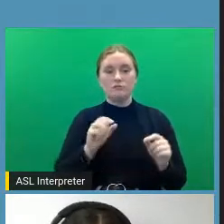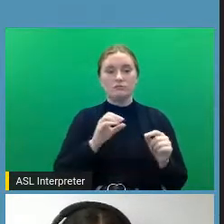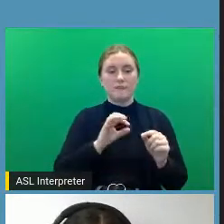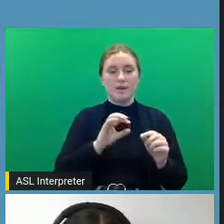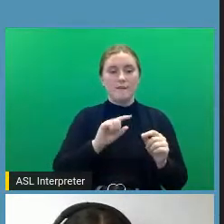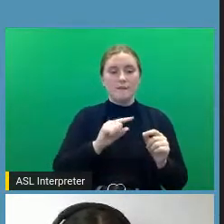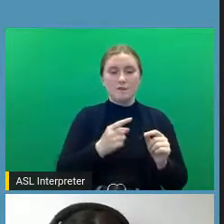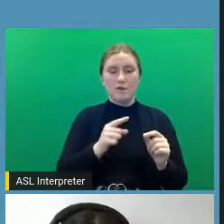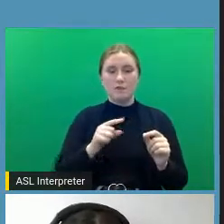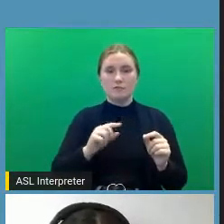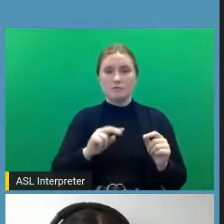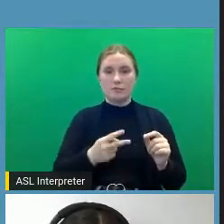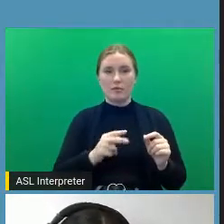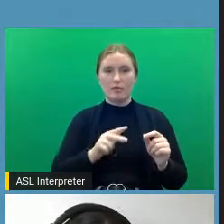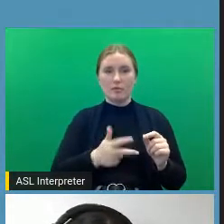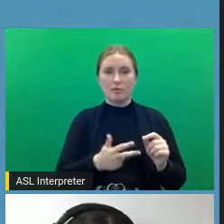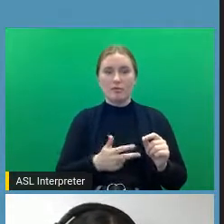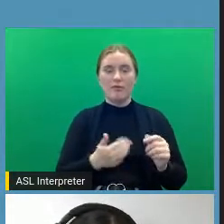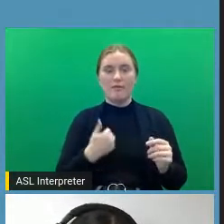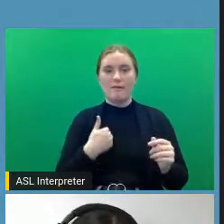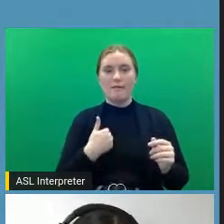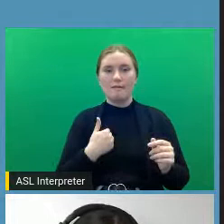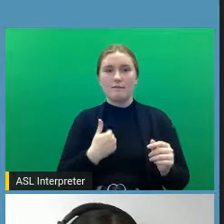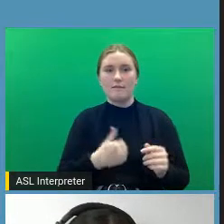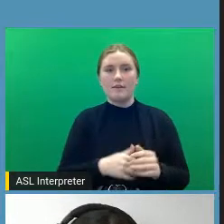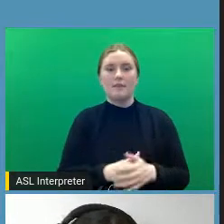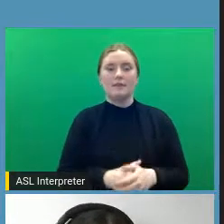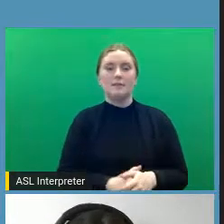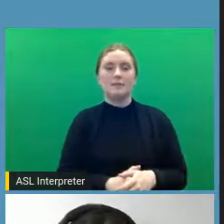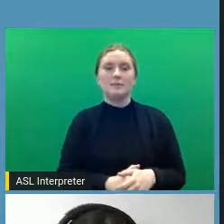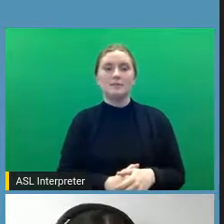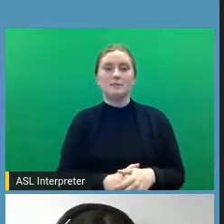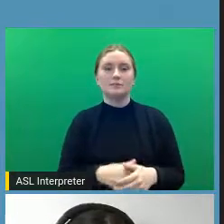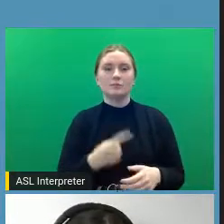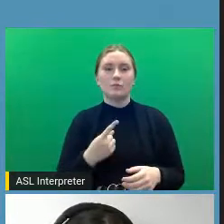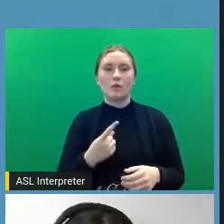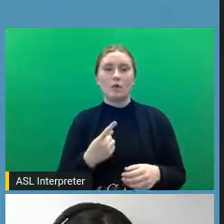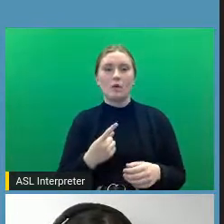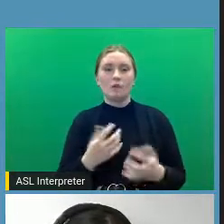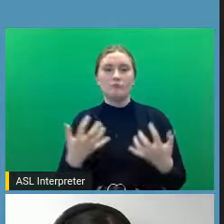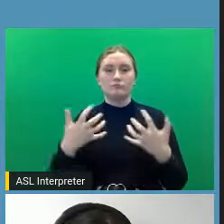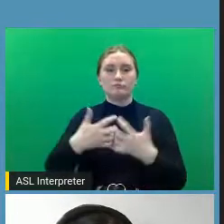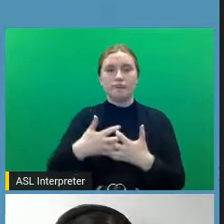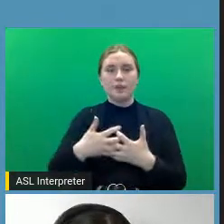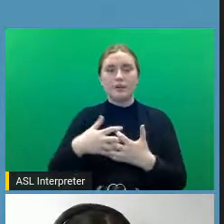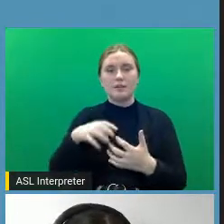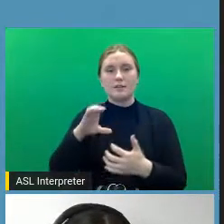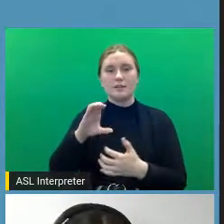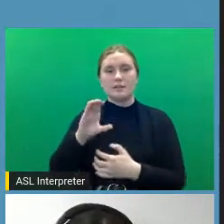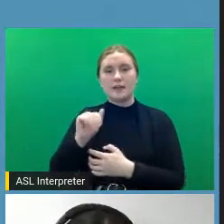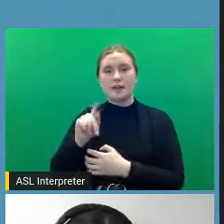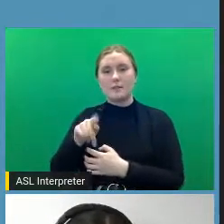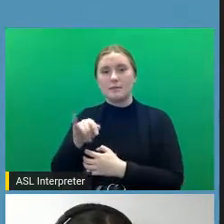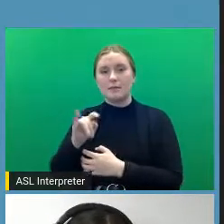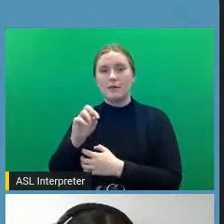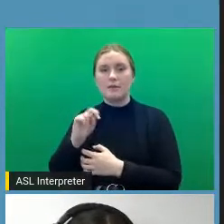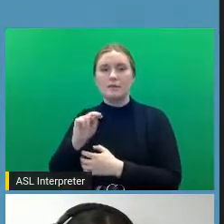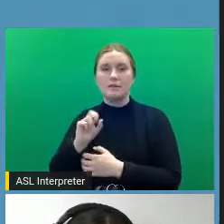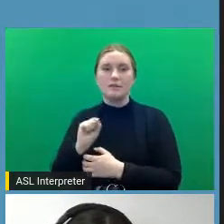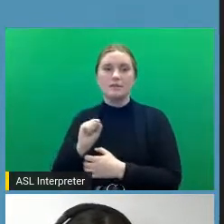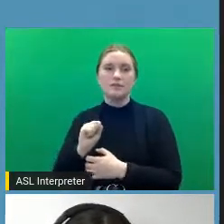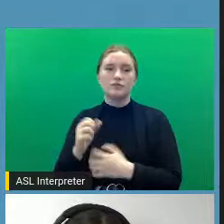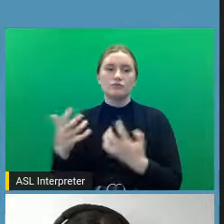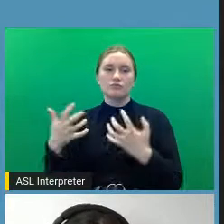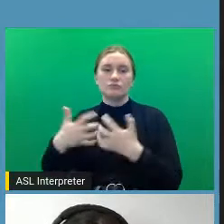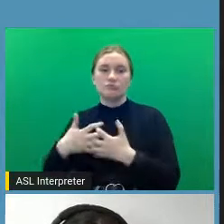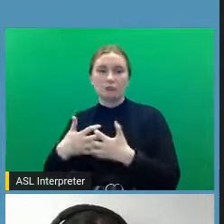associated with a time code, and below that audio waveform so that one can match up the captions to the audio exactly the way they want